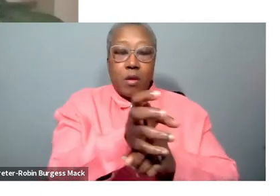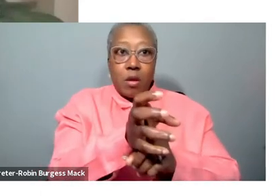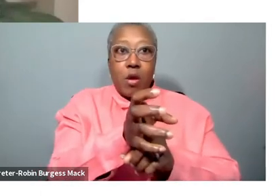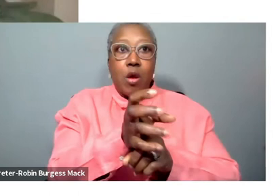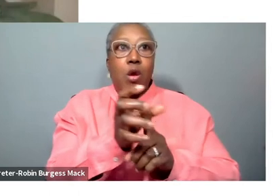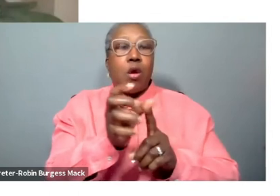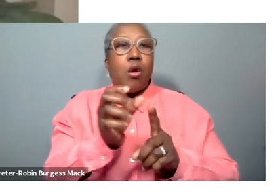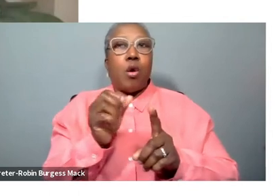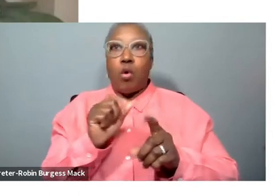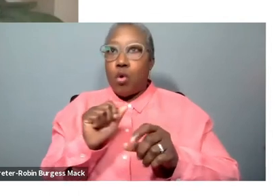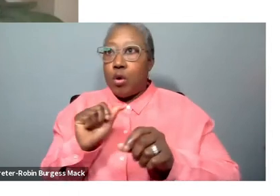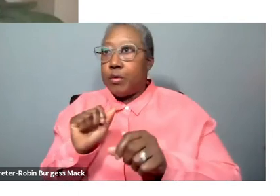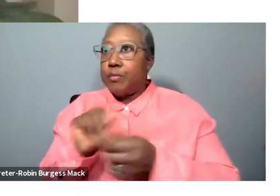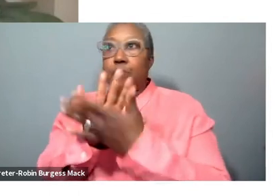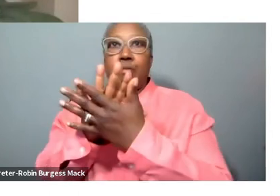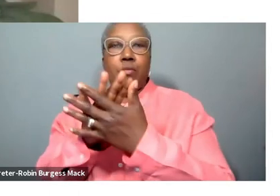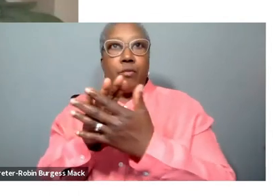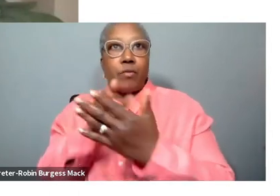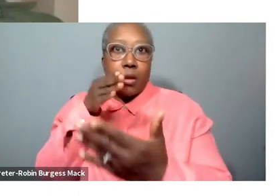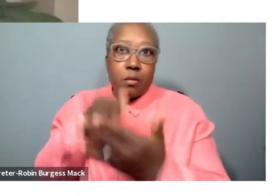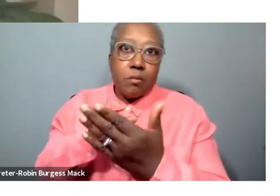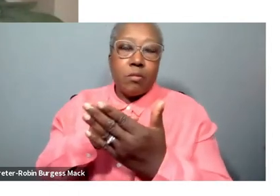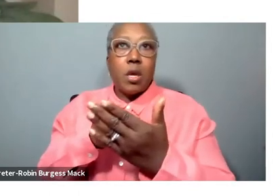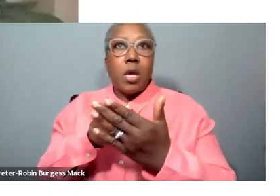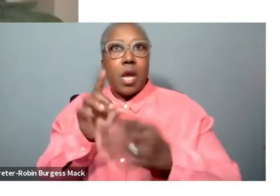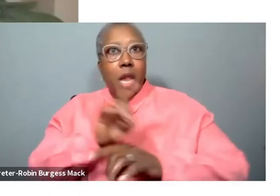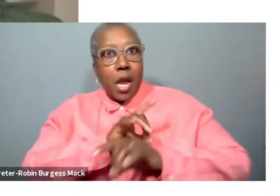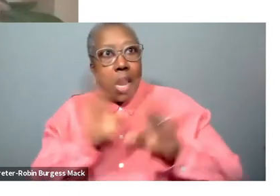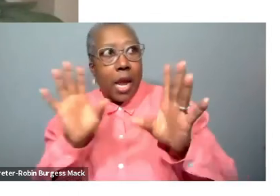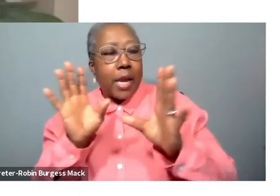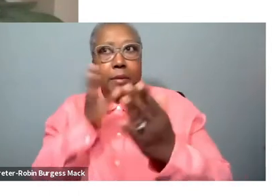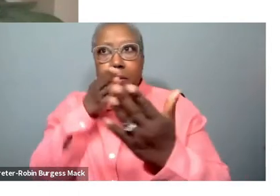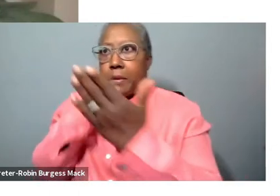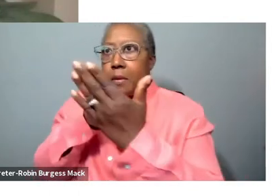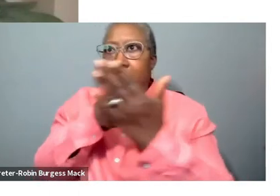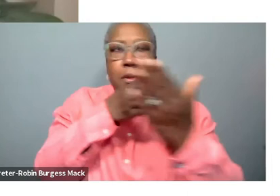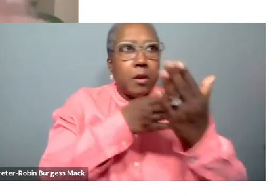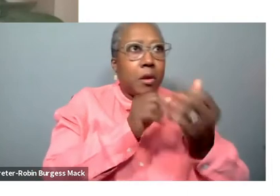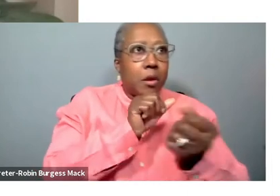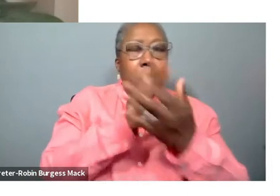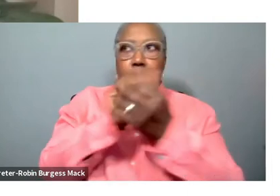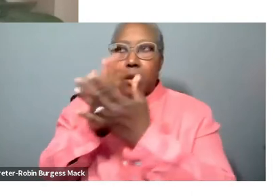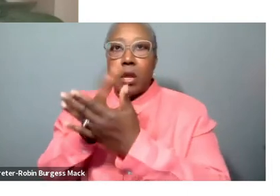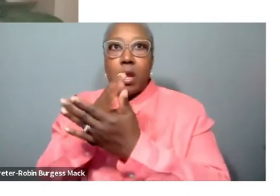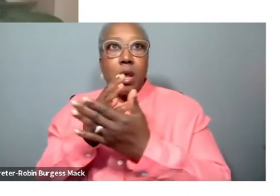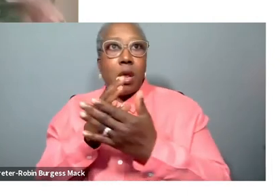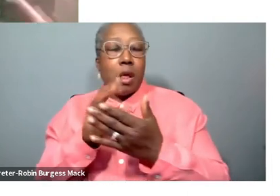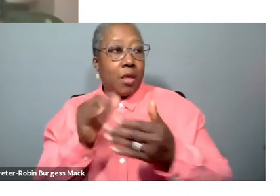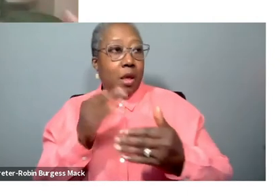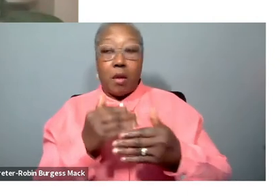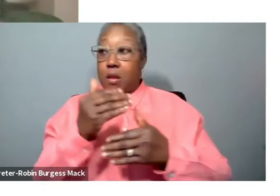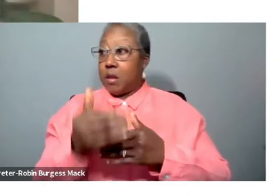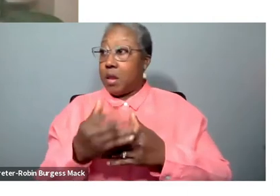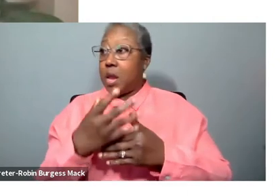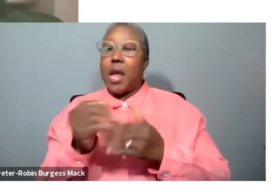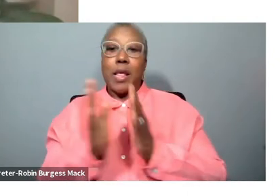about confronting prejudice and hate, but also, and beyond that, I hope that